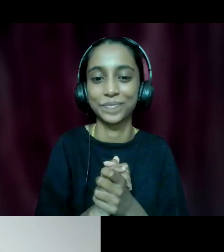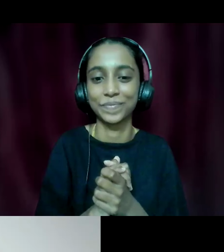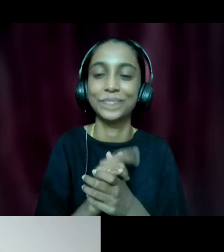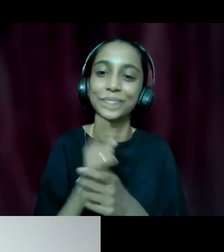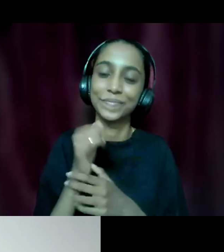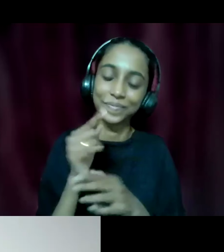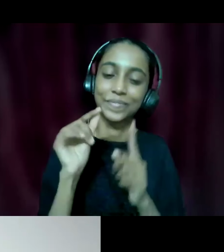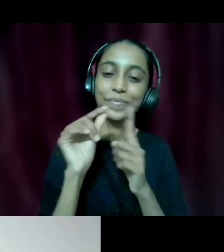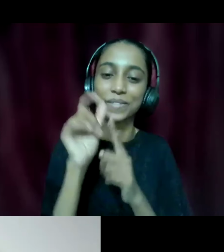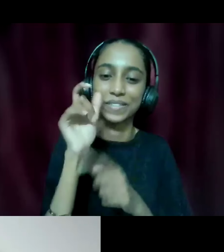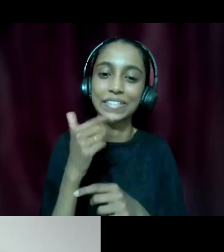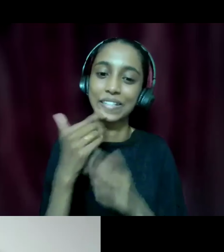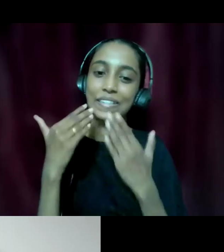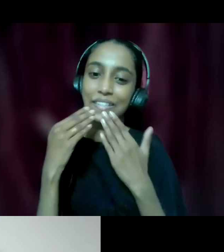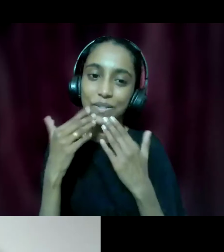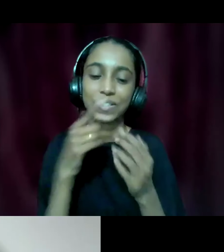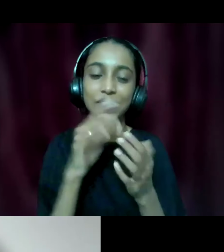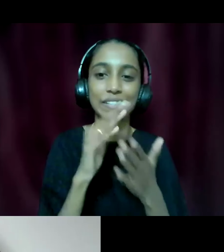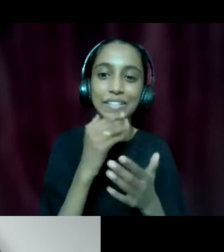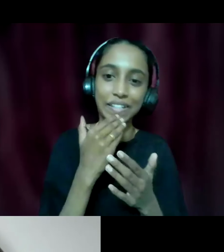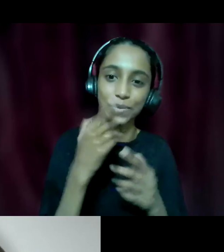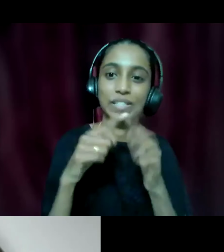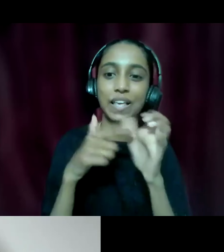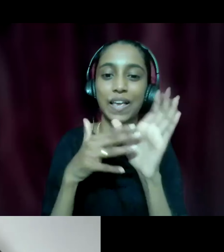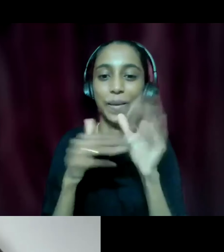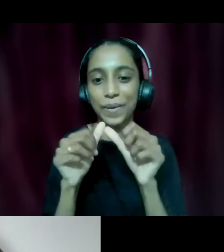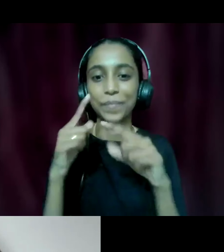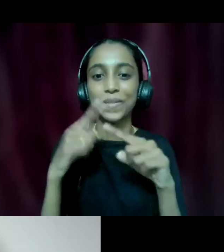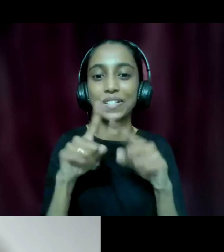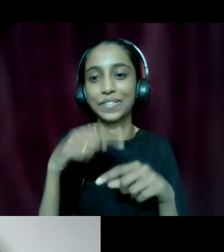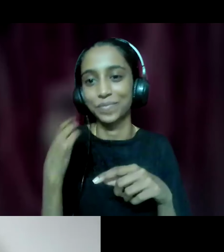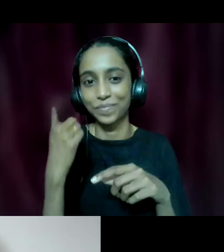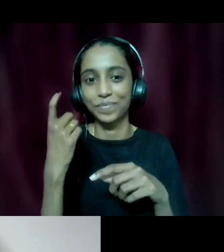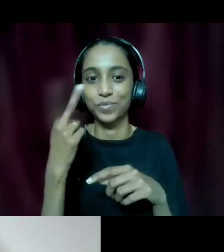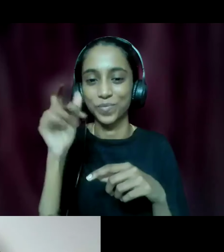Thank you, Zitiksha. Thank you, Chitra. And thanks, Emma, and